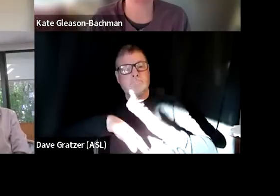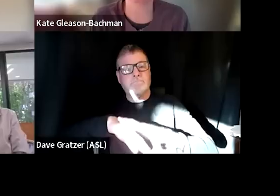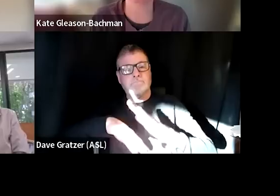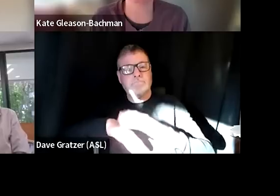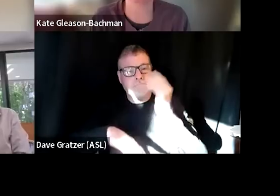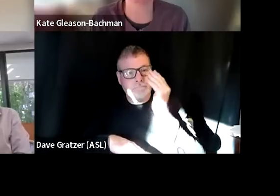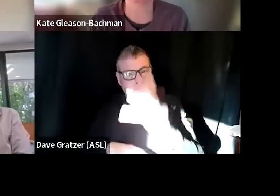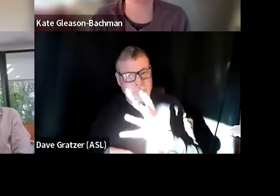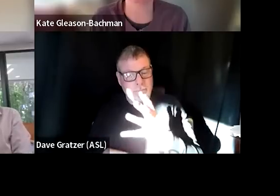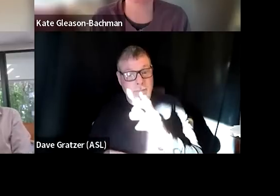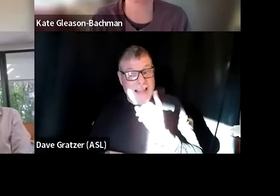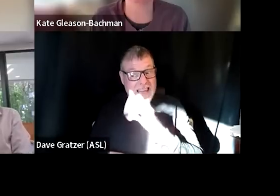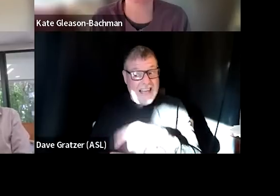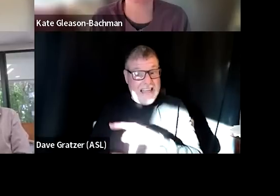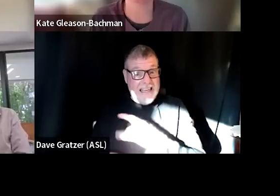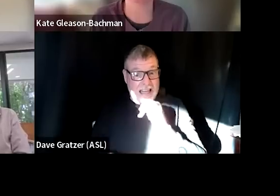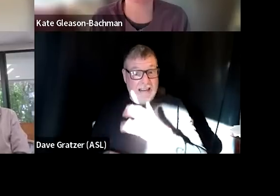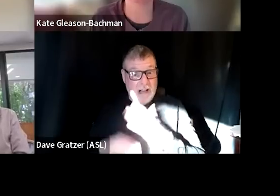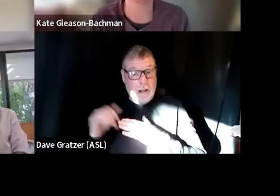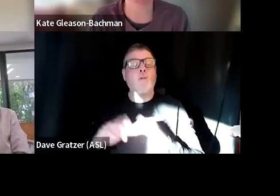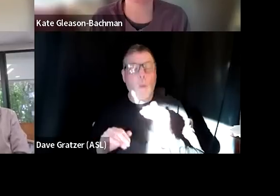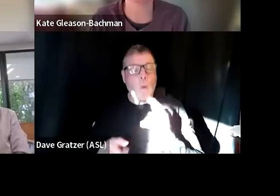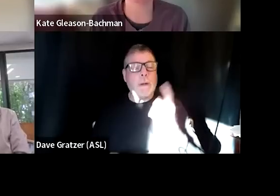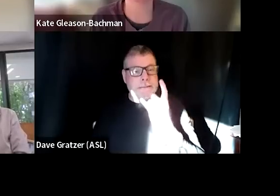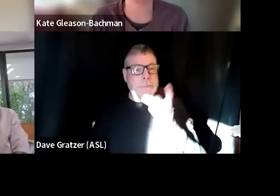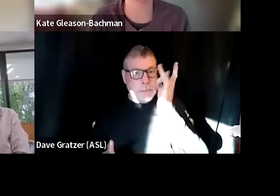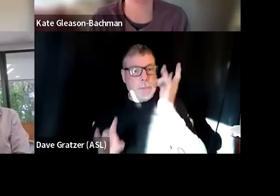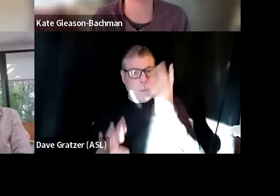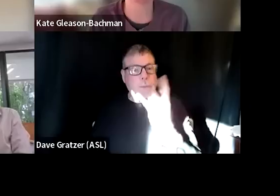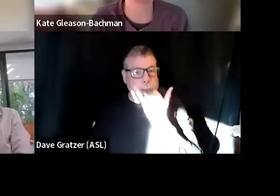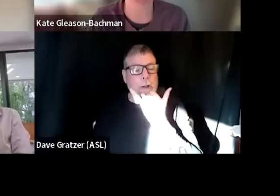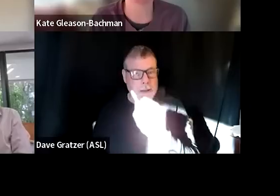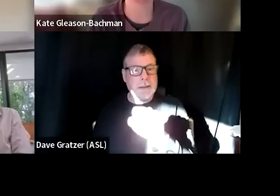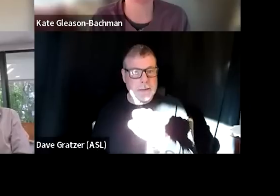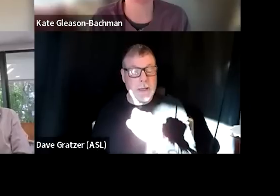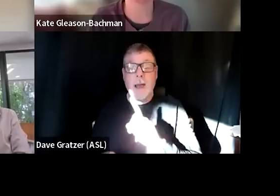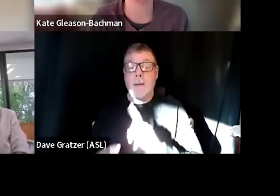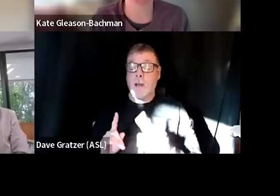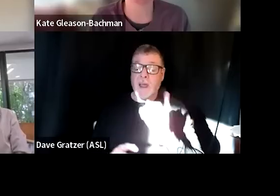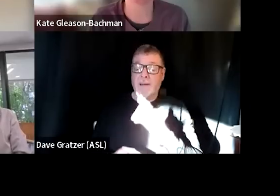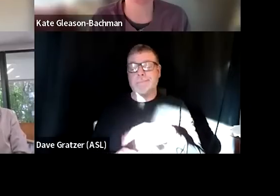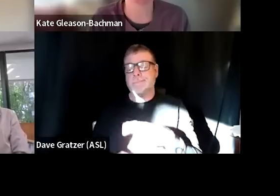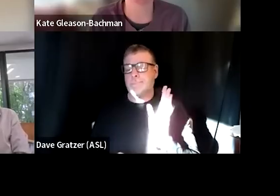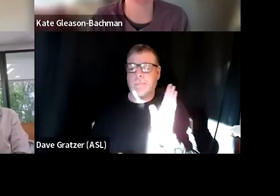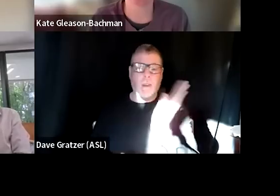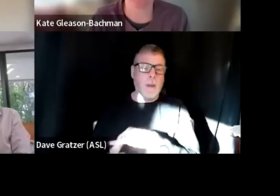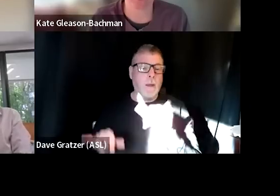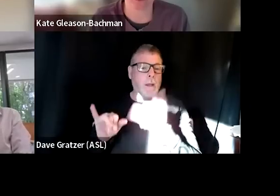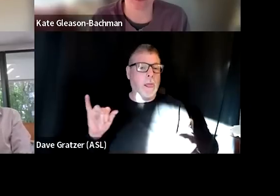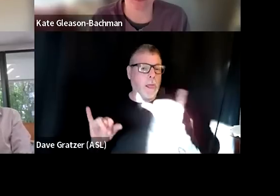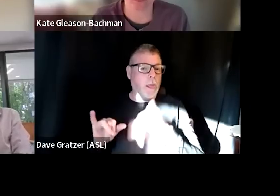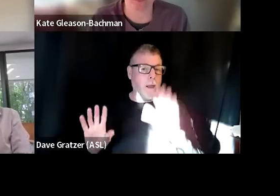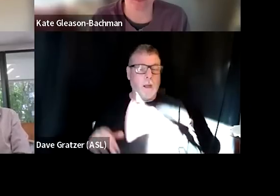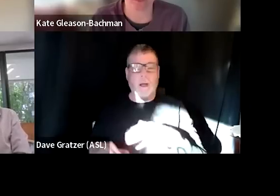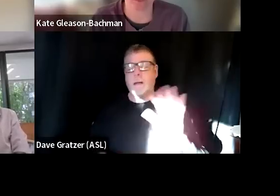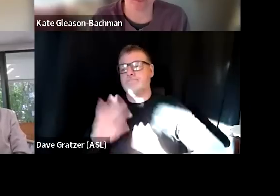know if they're uncomfortable, then that means something's uncomfortable. But if they're just like, keep on going on